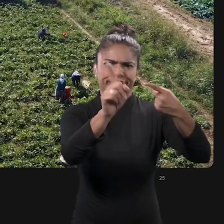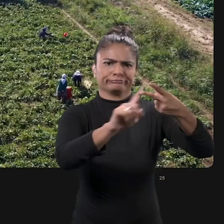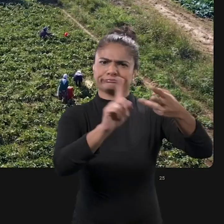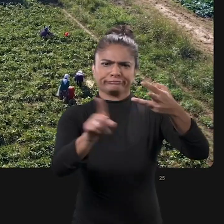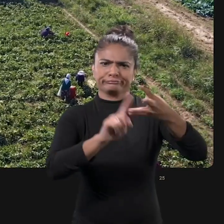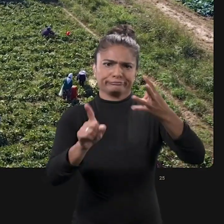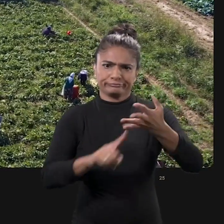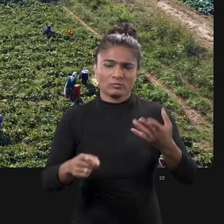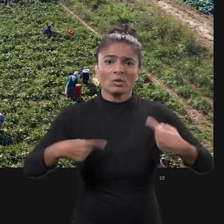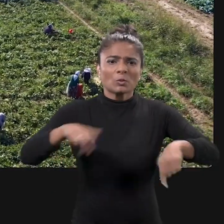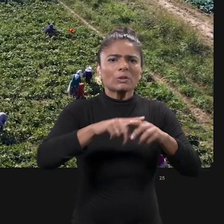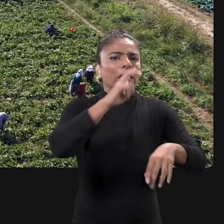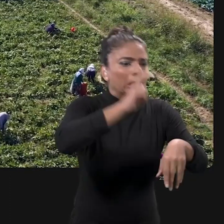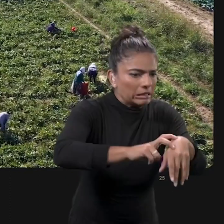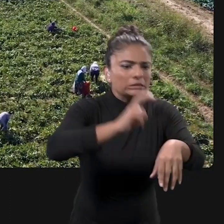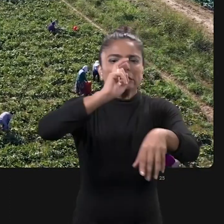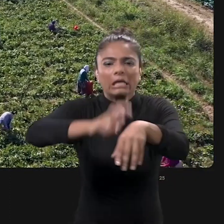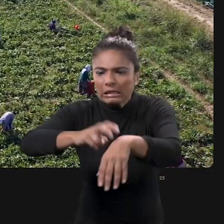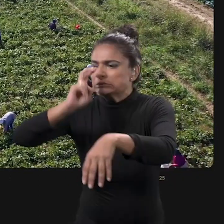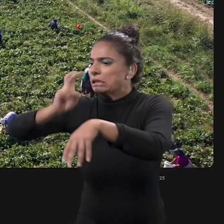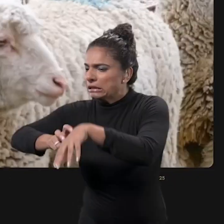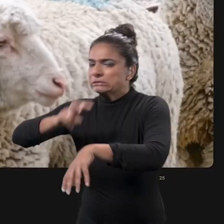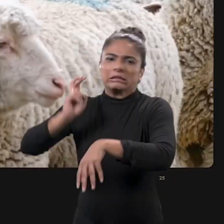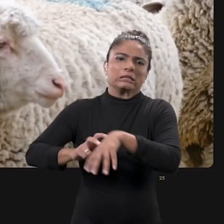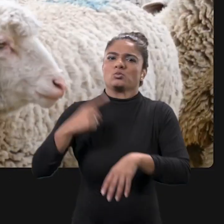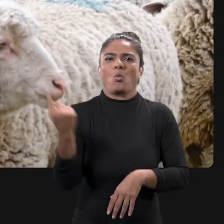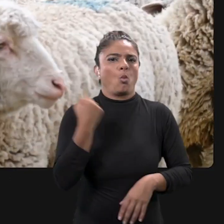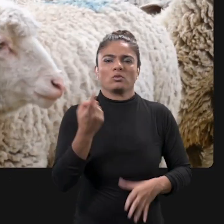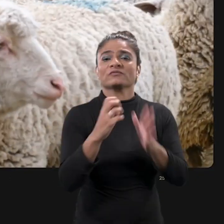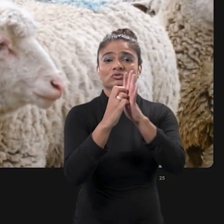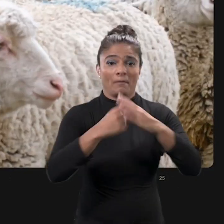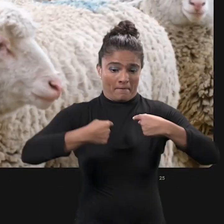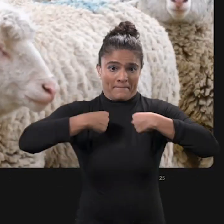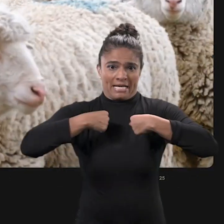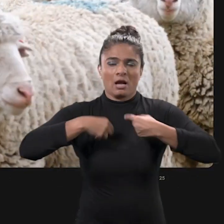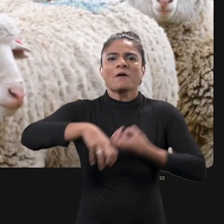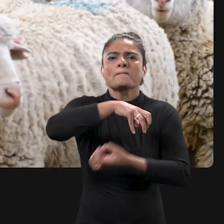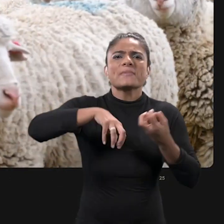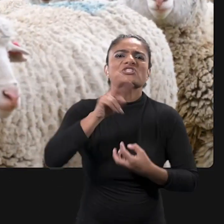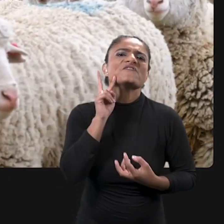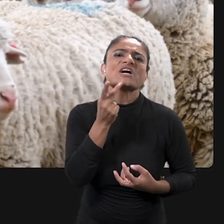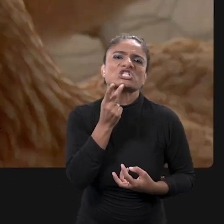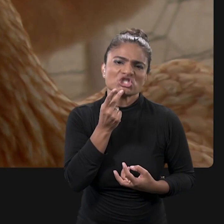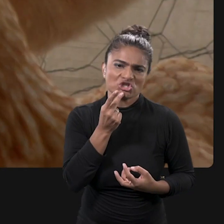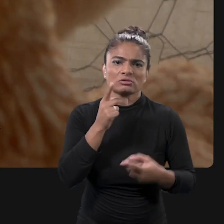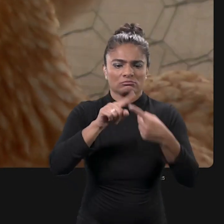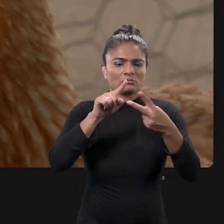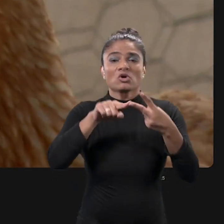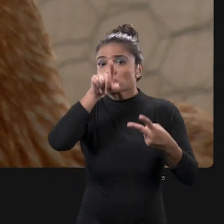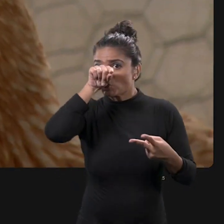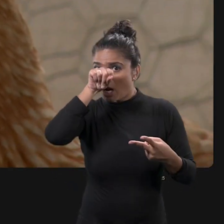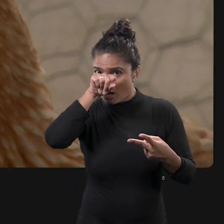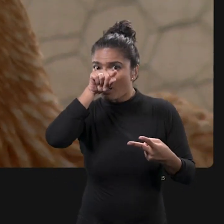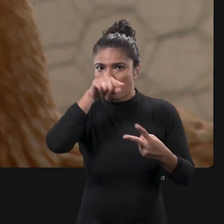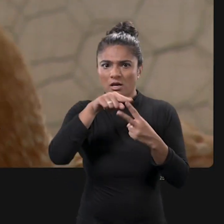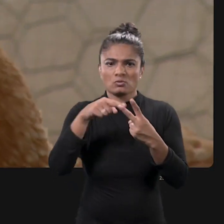platform, and we always need something, to be honest. And I mean, take me for example. I'm a mixed veg farmer as well as chicken, so I'm an